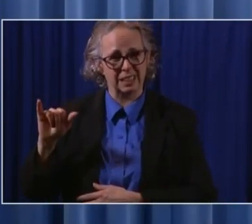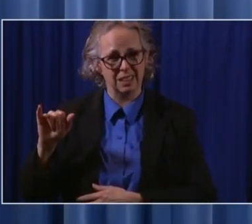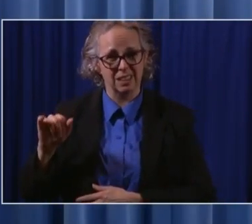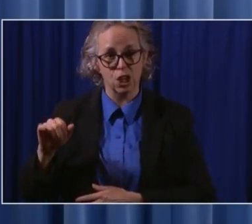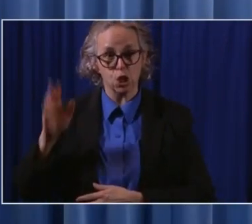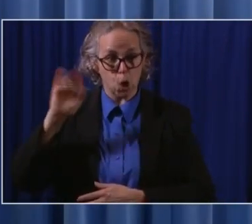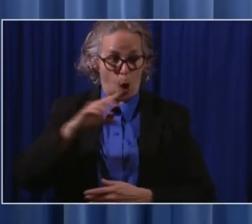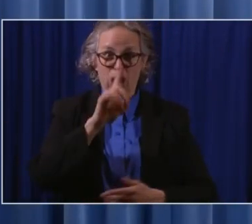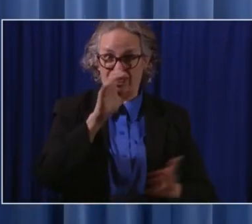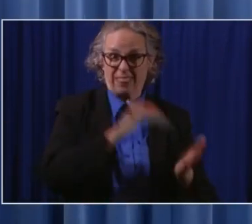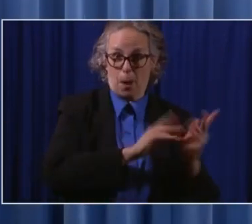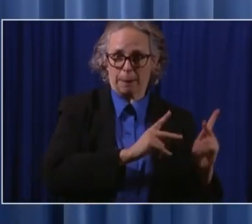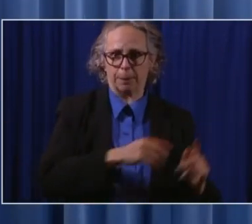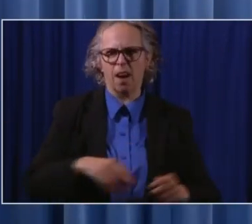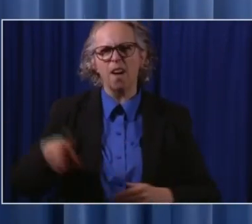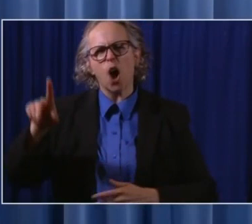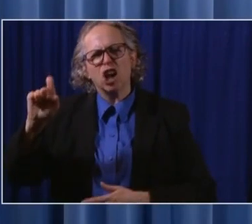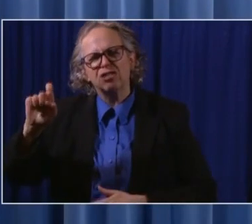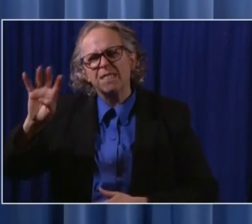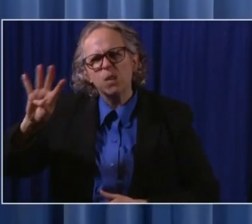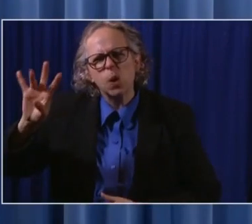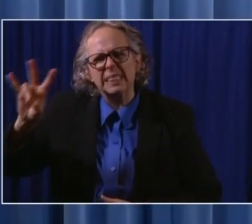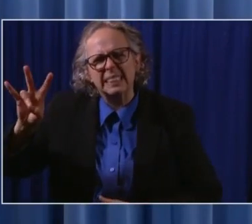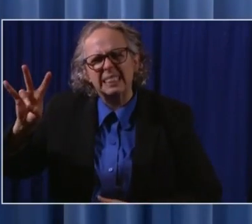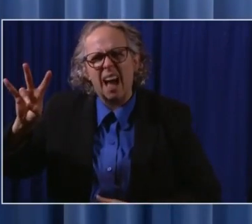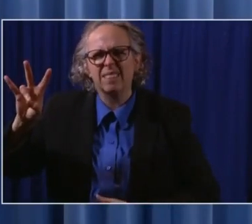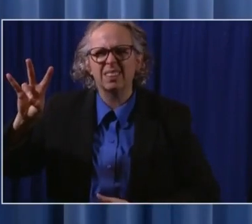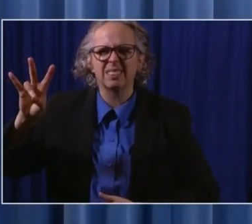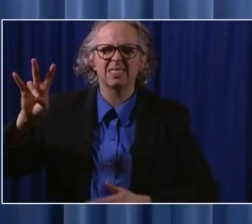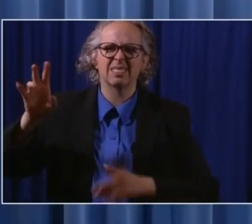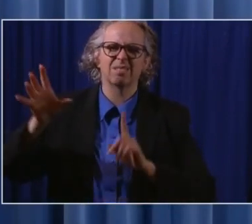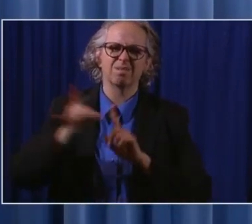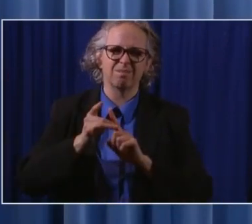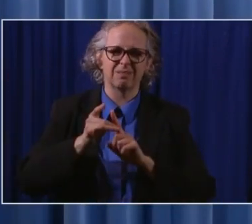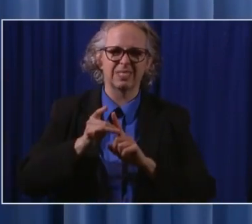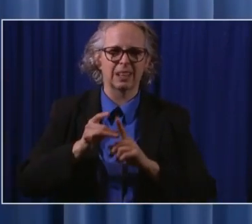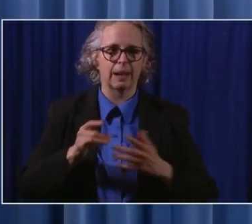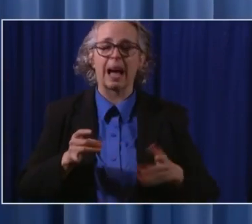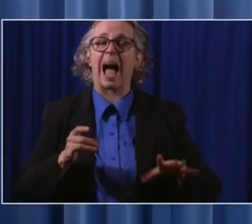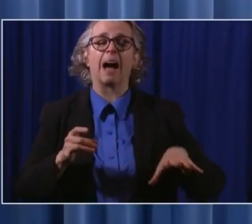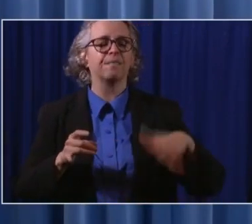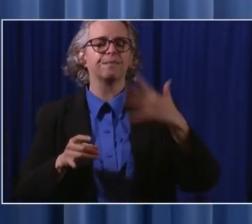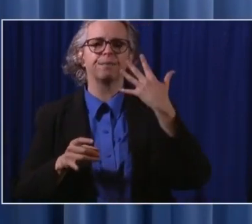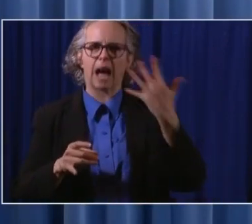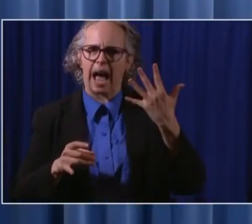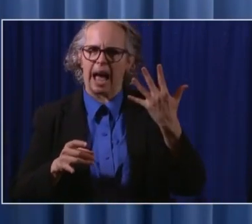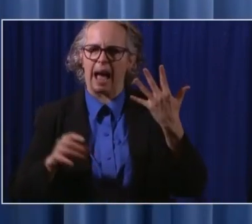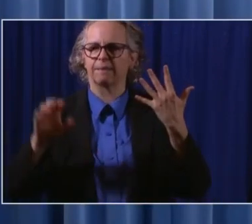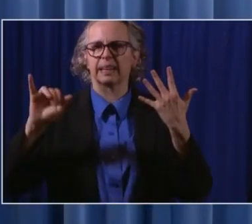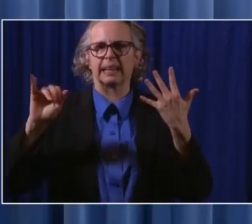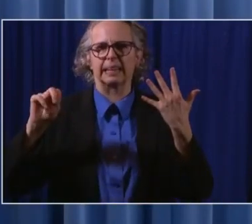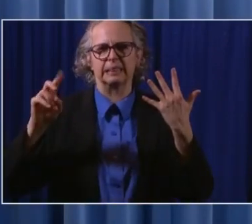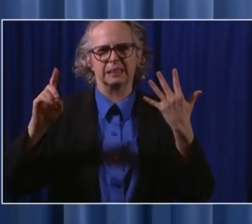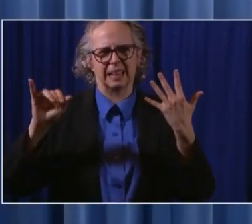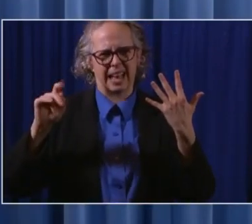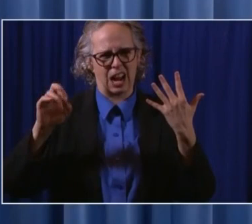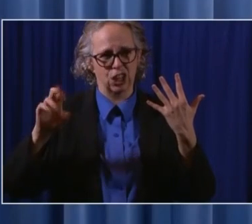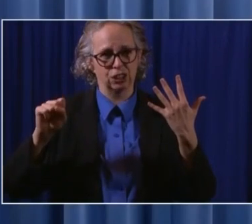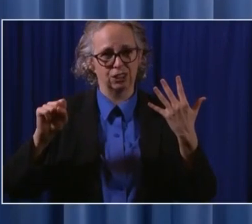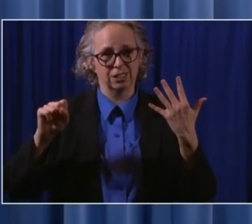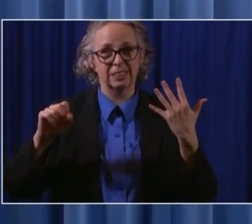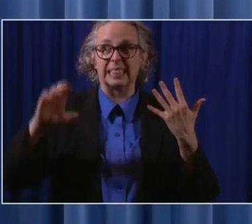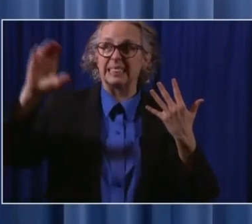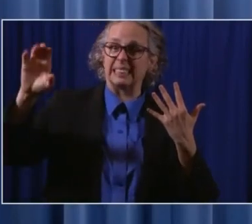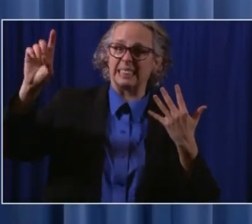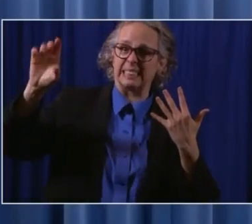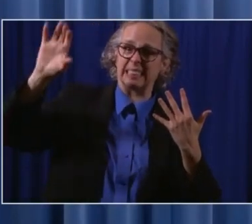100,000 residents. They met 5 indicators this week, and they meet the CDC's threshold for high incidence of coronaviruses